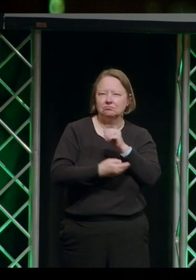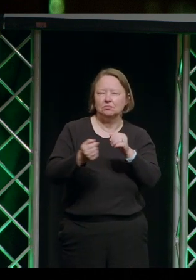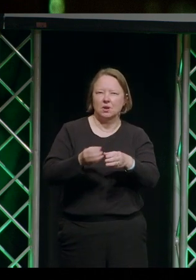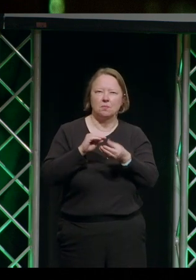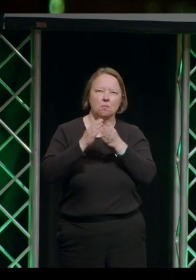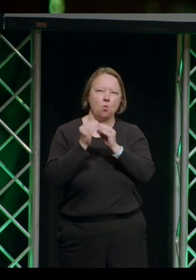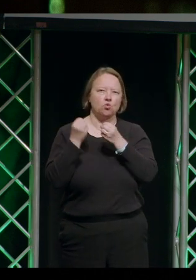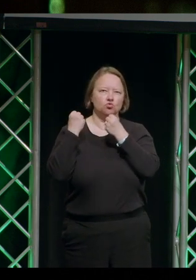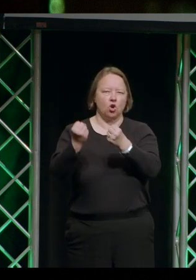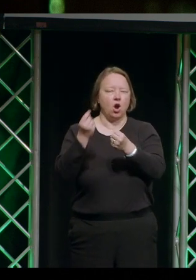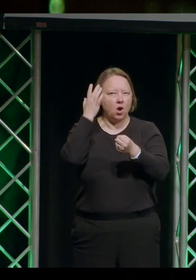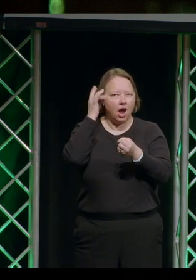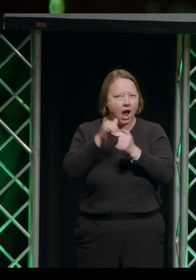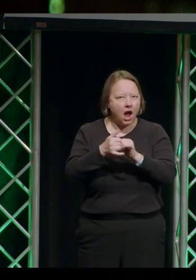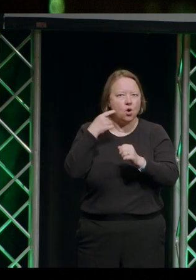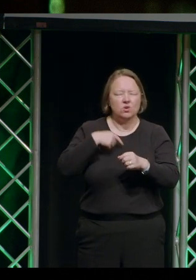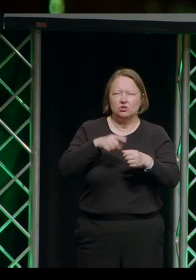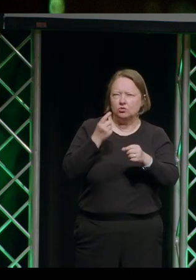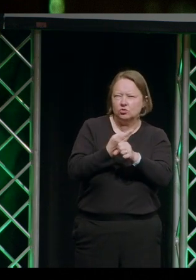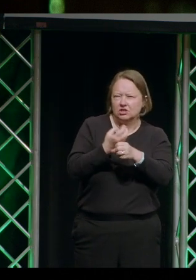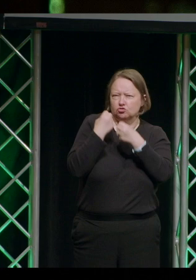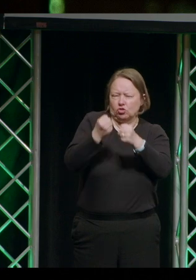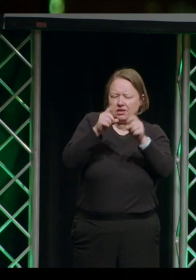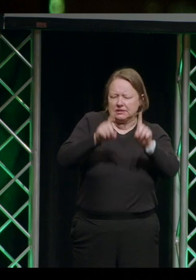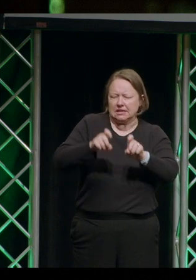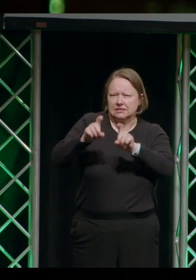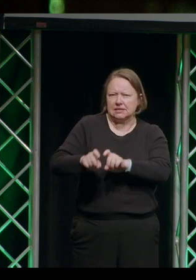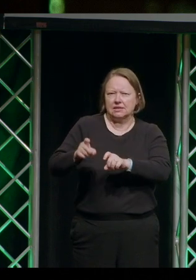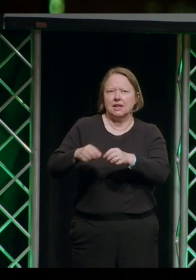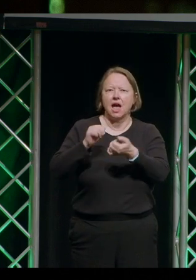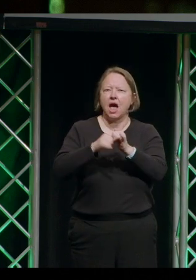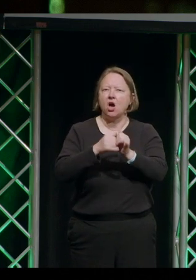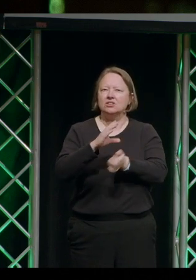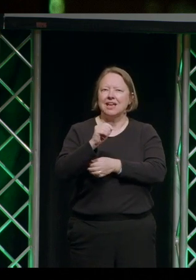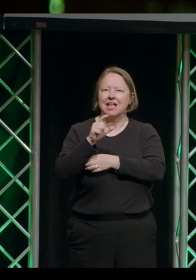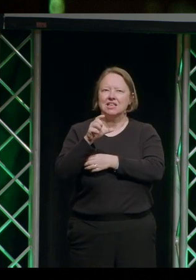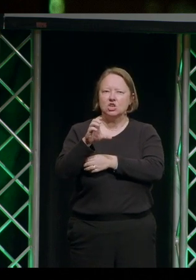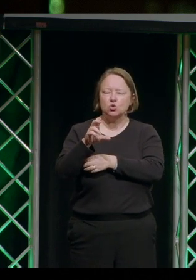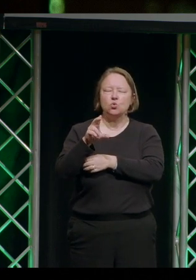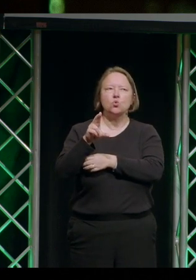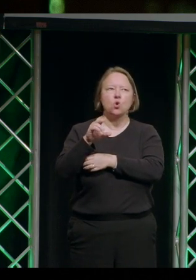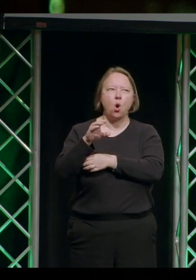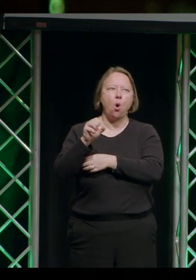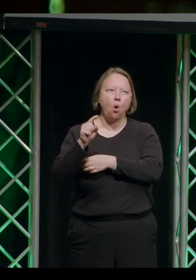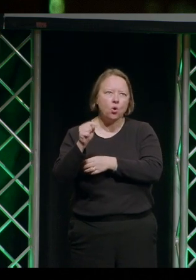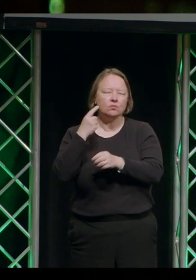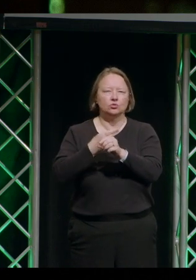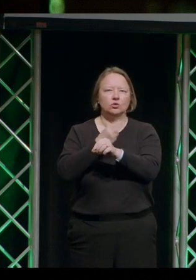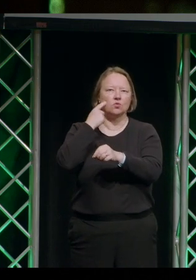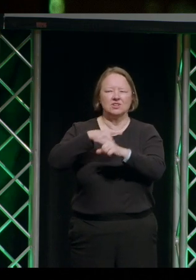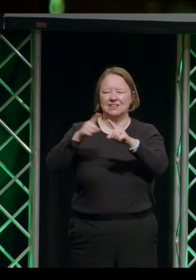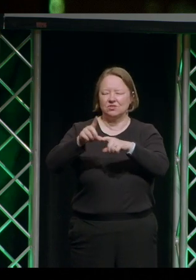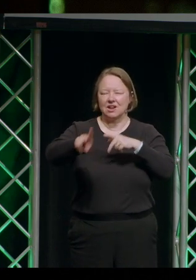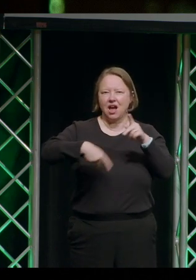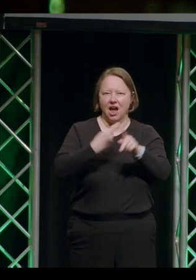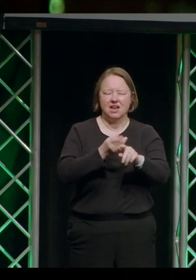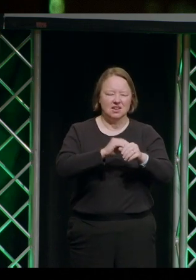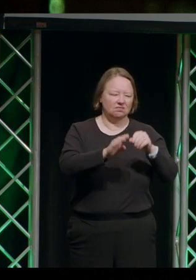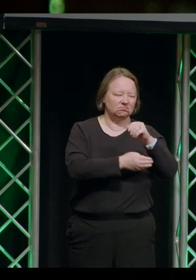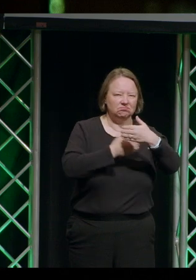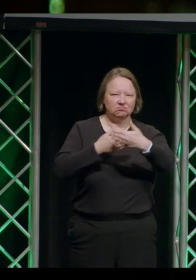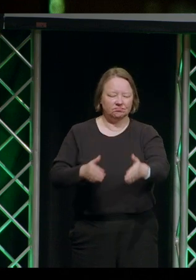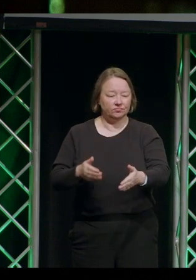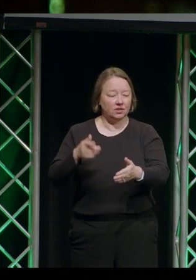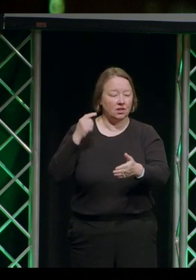testing tests. And that shows that Cellucoat can be catered to different types of packaging. Our next steps are to customize our